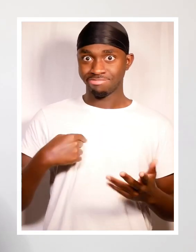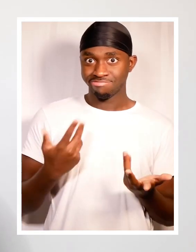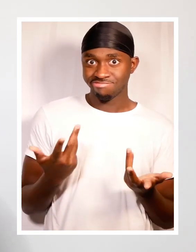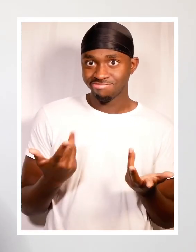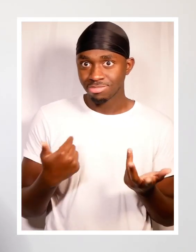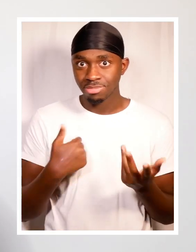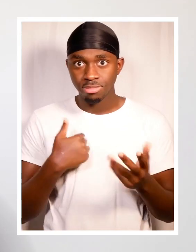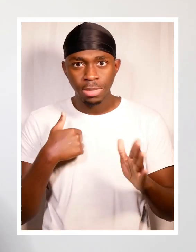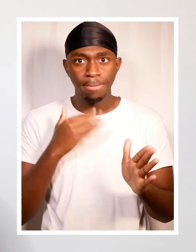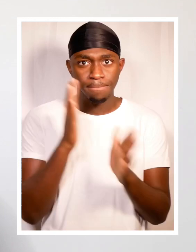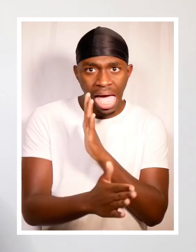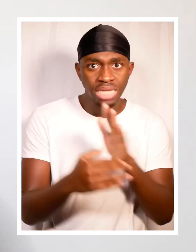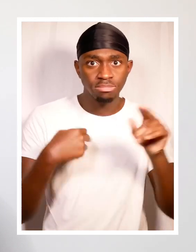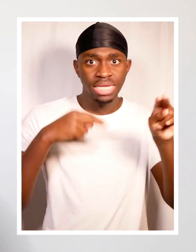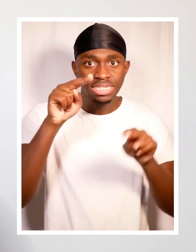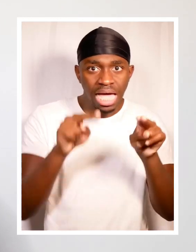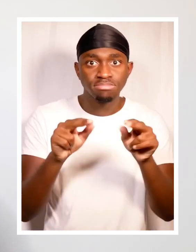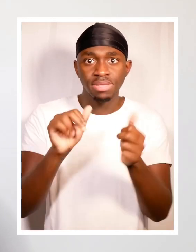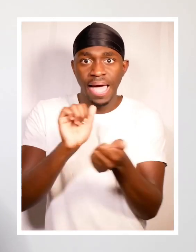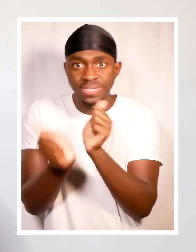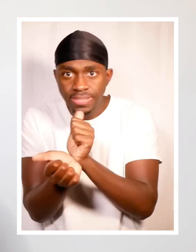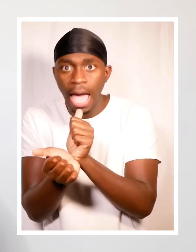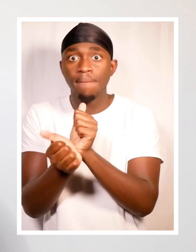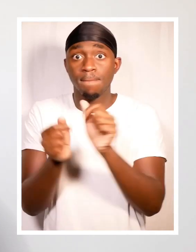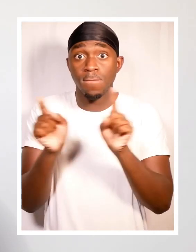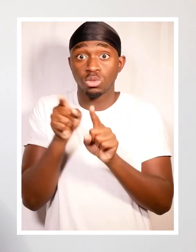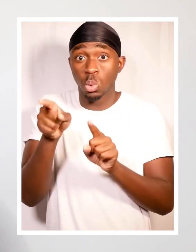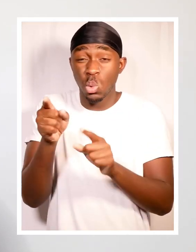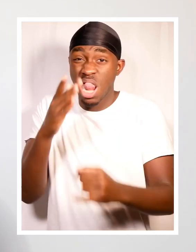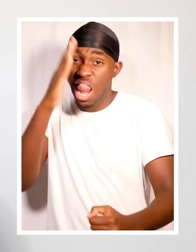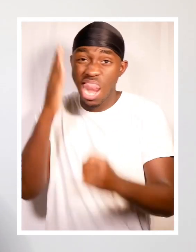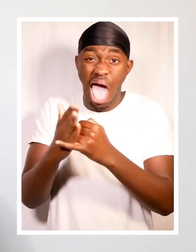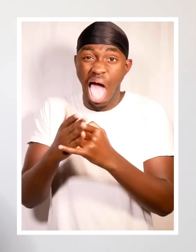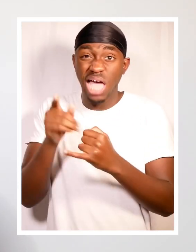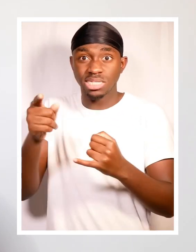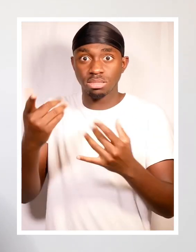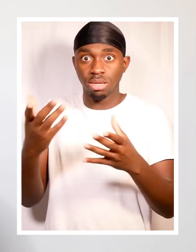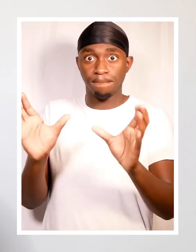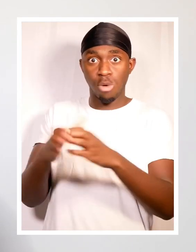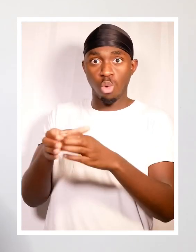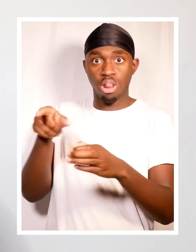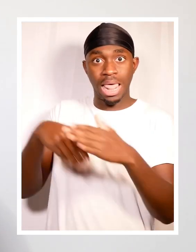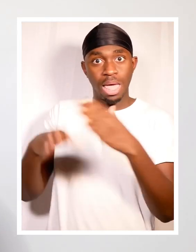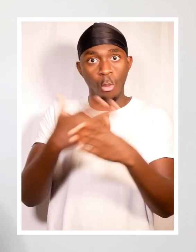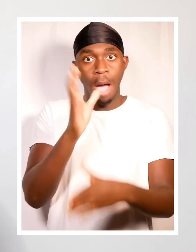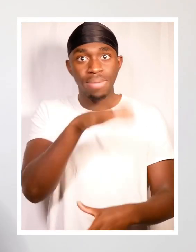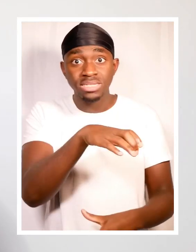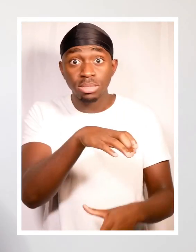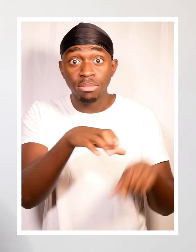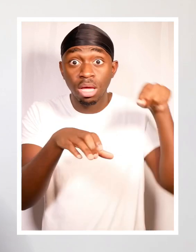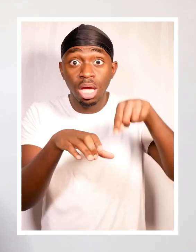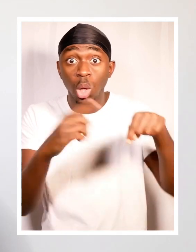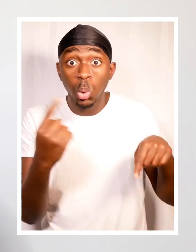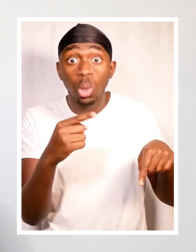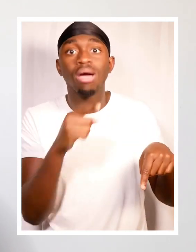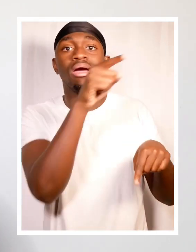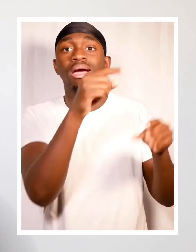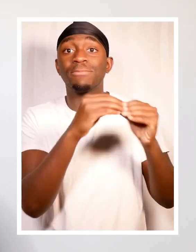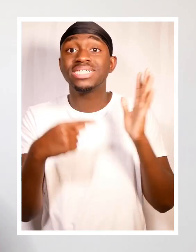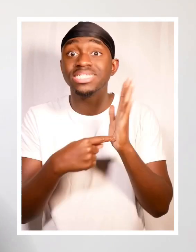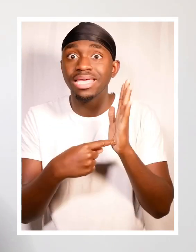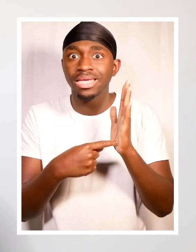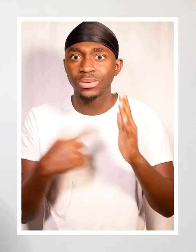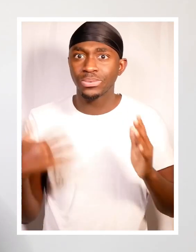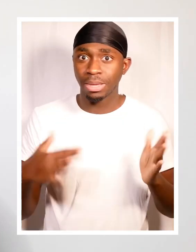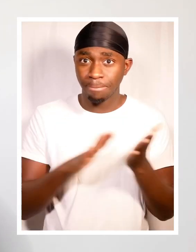the last module was to be done in the workplace so another thing about my boot camp was